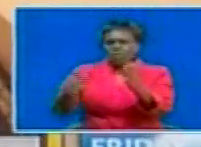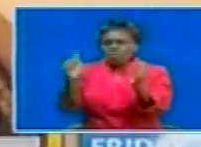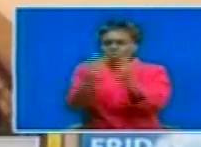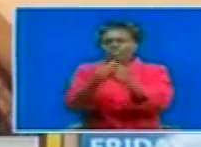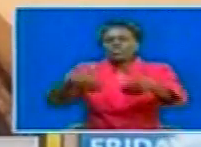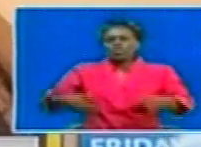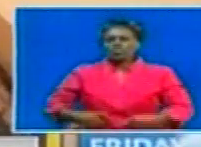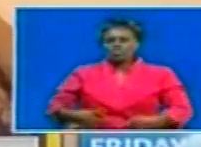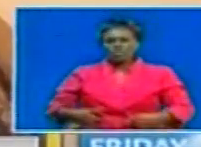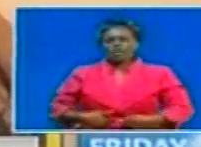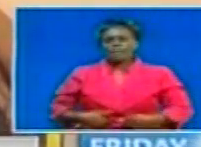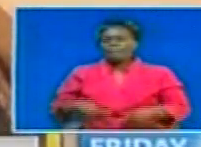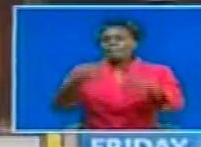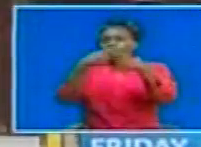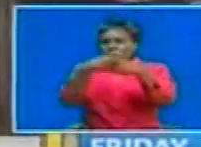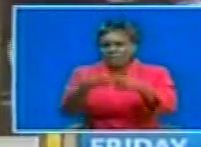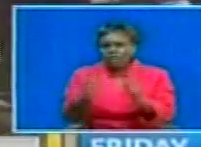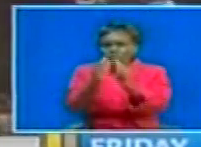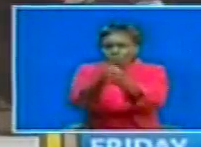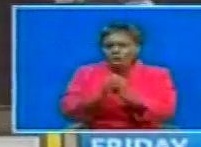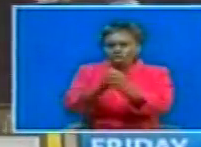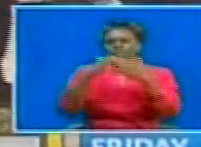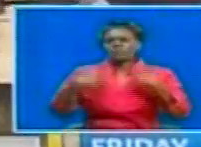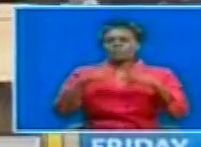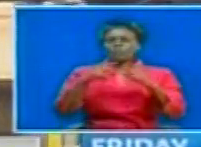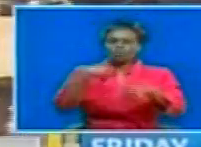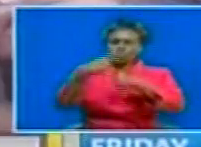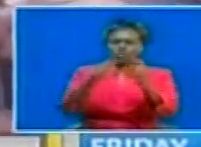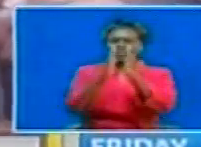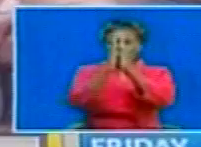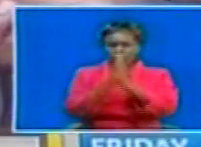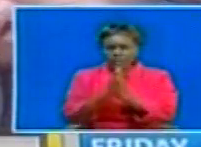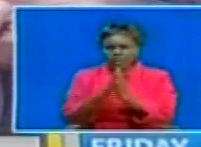youth. However, worshippers left peacefully after the Friday prayers.